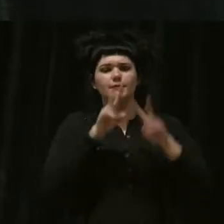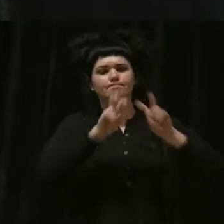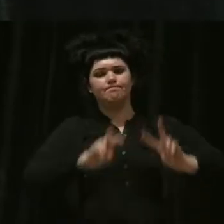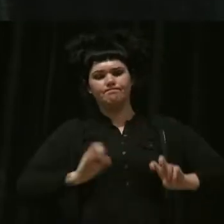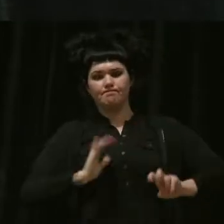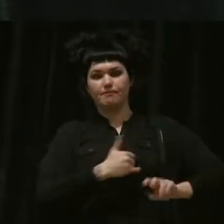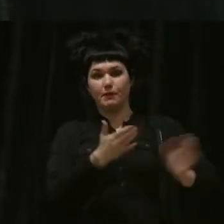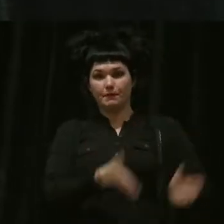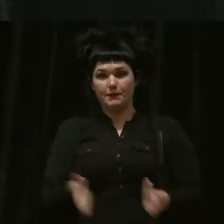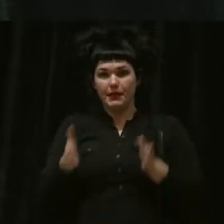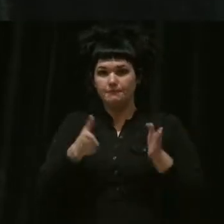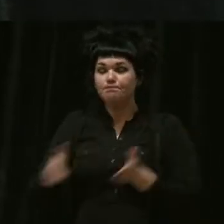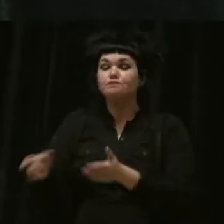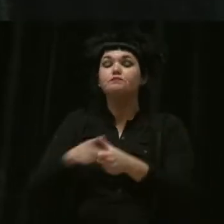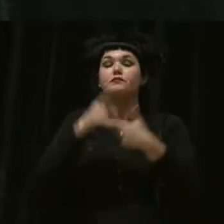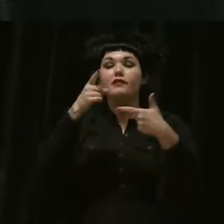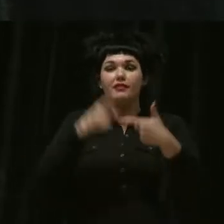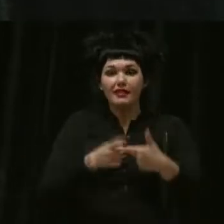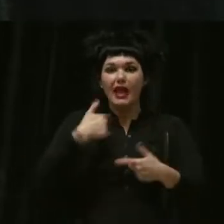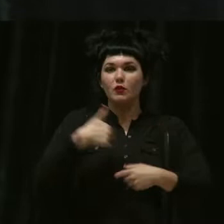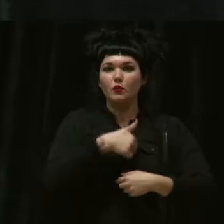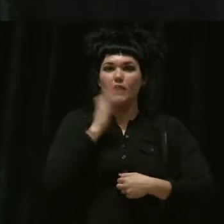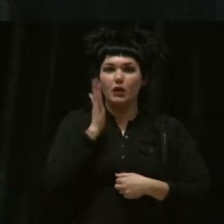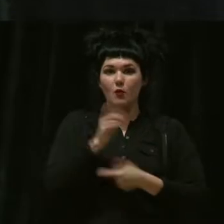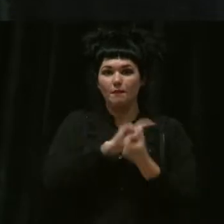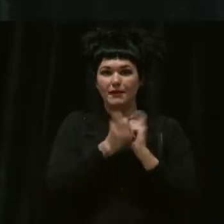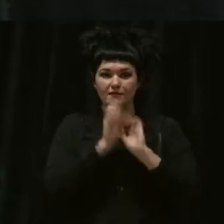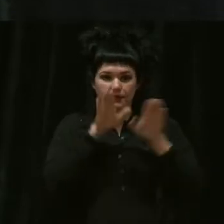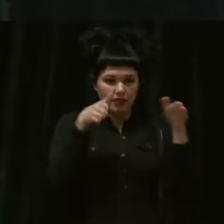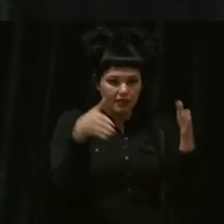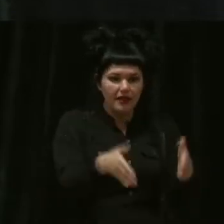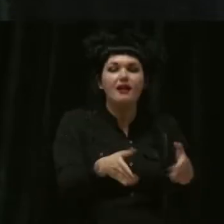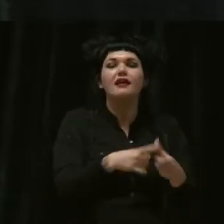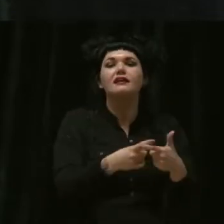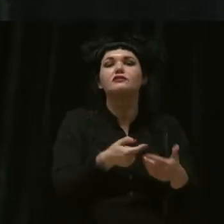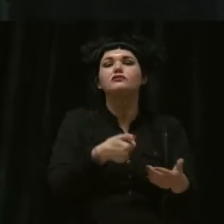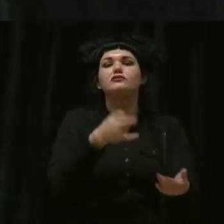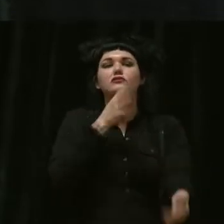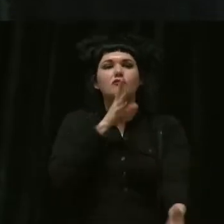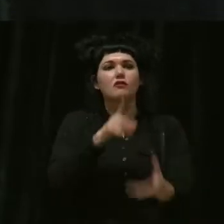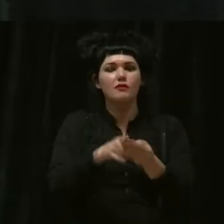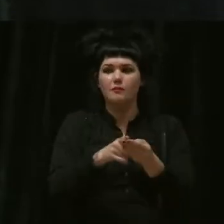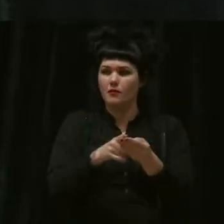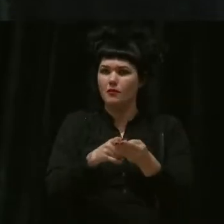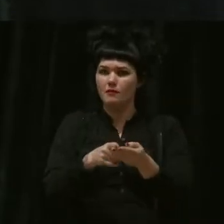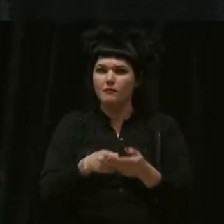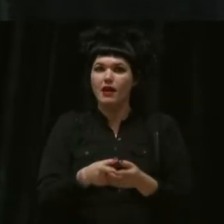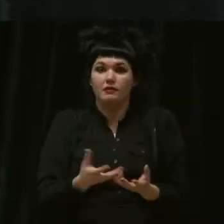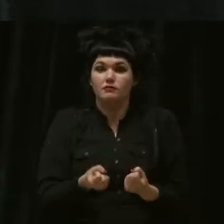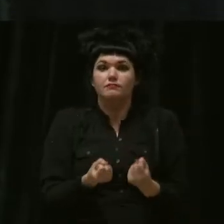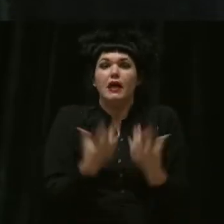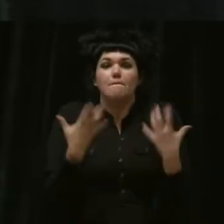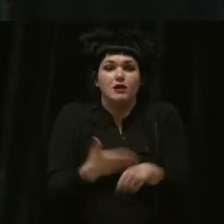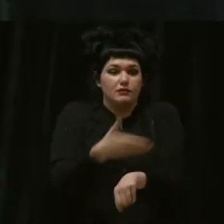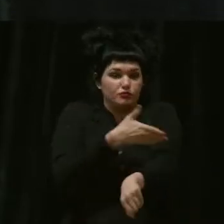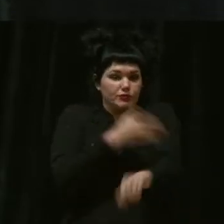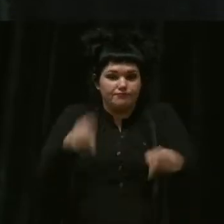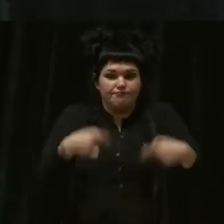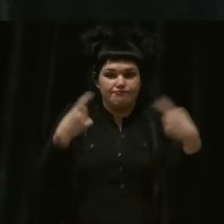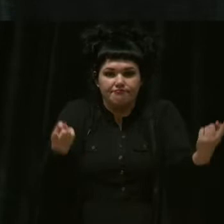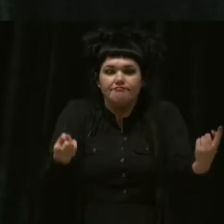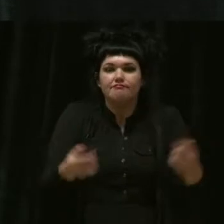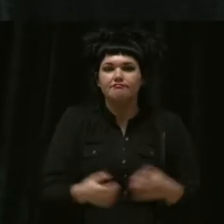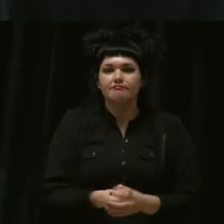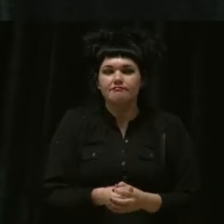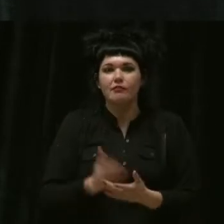plan. Then we will pivot and talk a little bit about how far we have progressed, how far we've